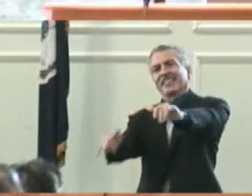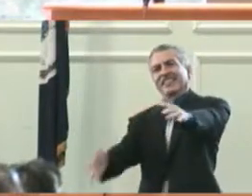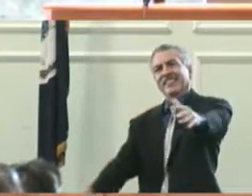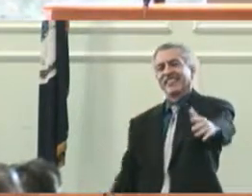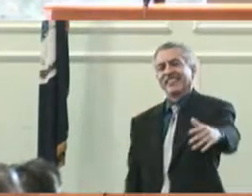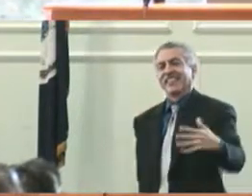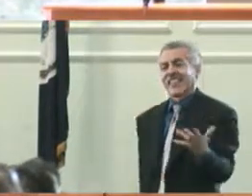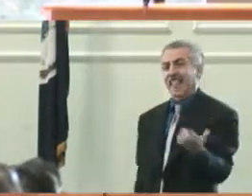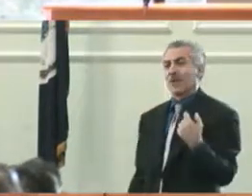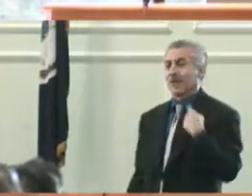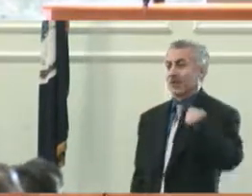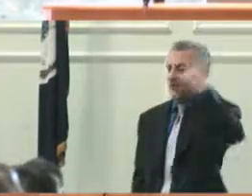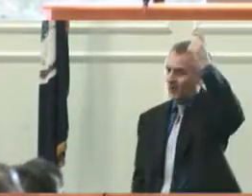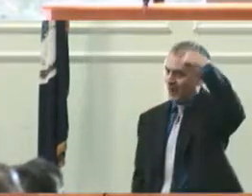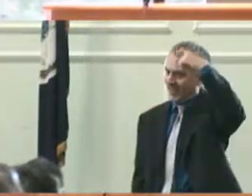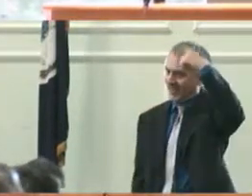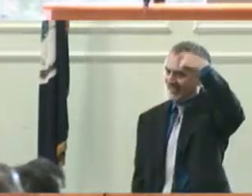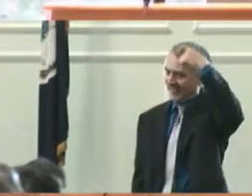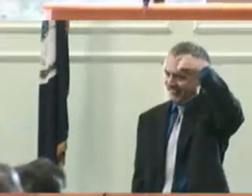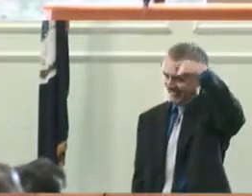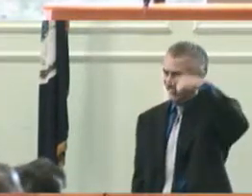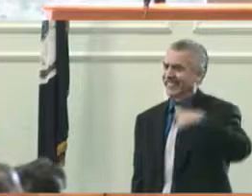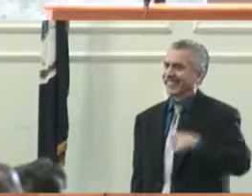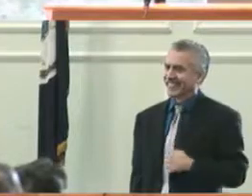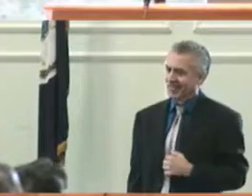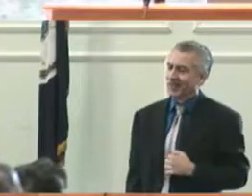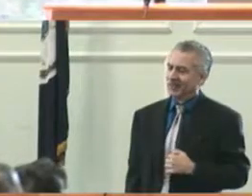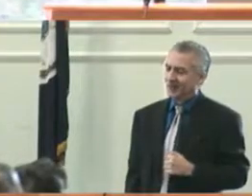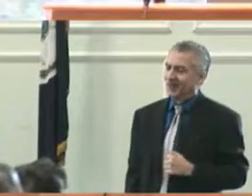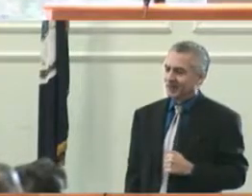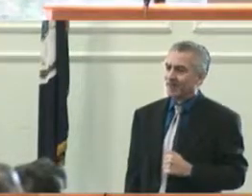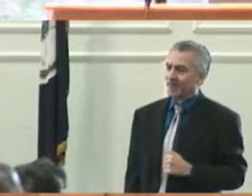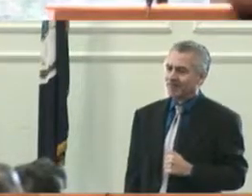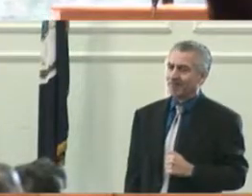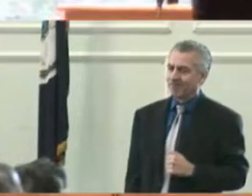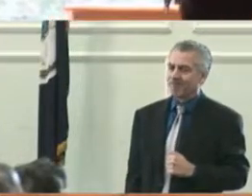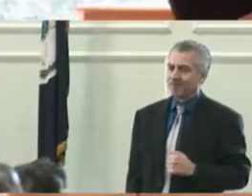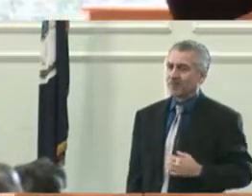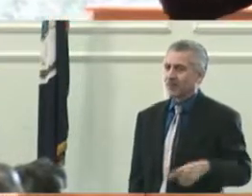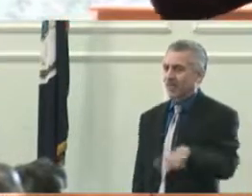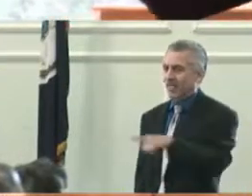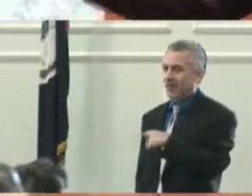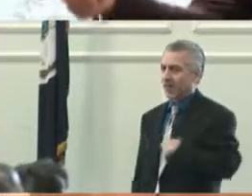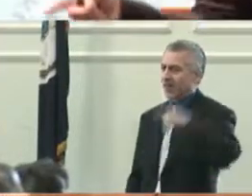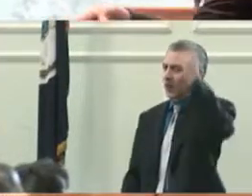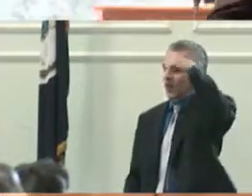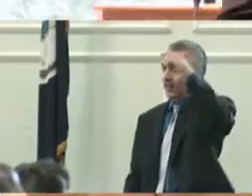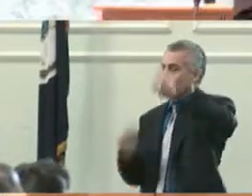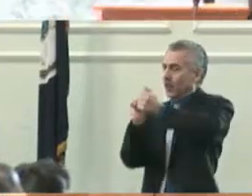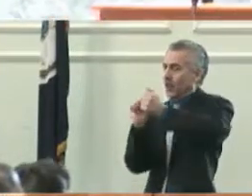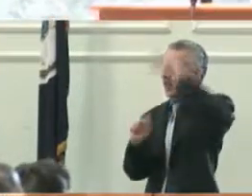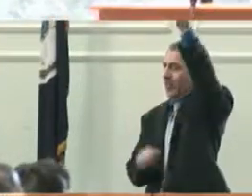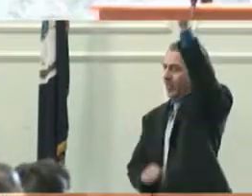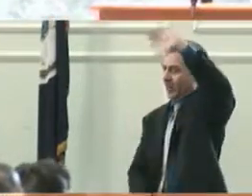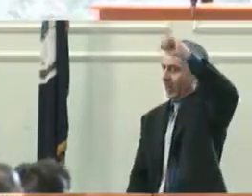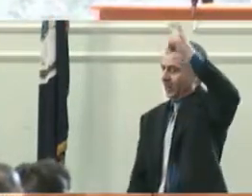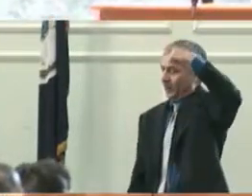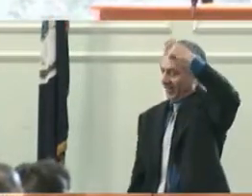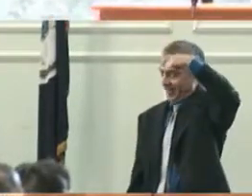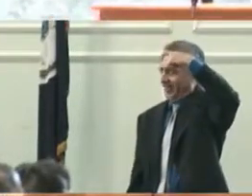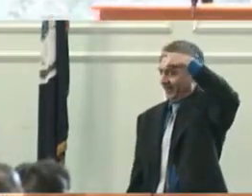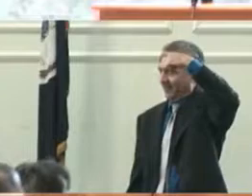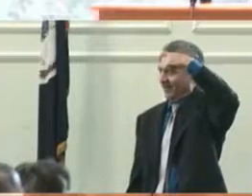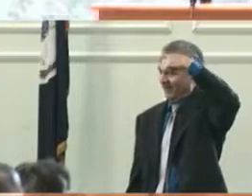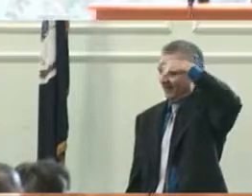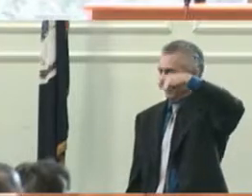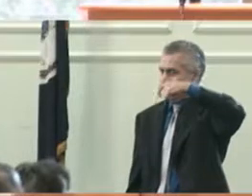want to be wise, amen? I want to be wise. And we can be wise with the wisdom of God, amen? And the Bible says